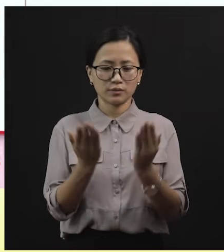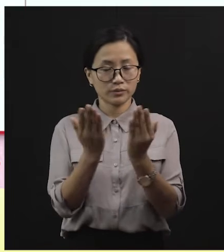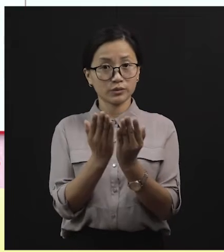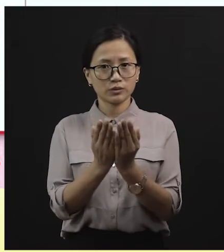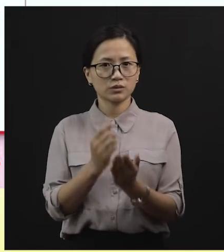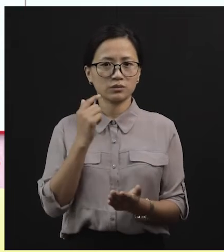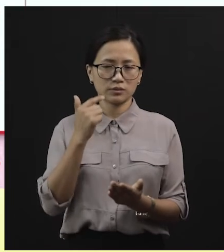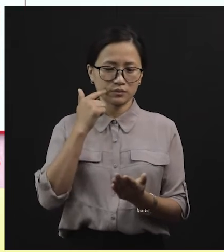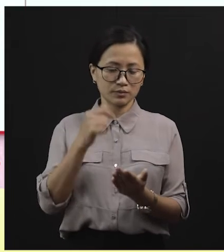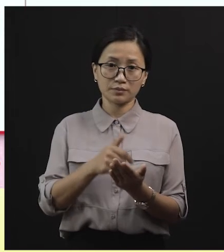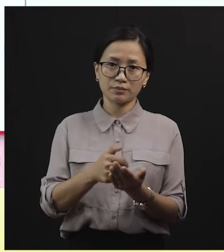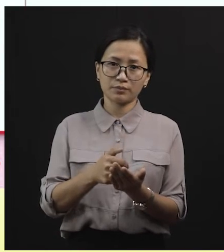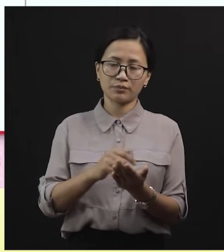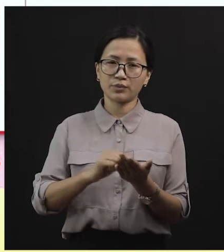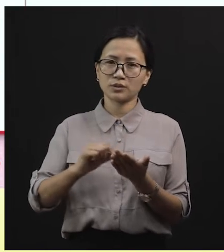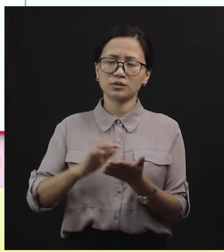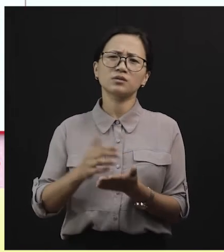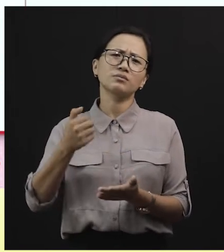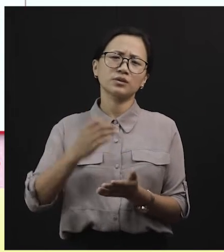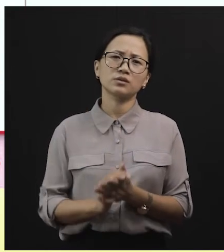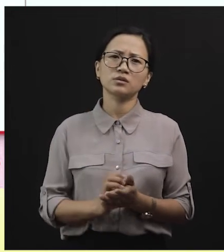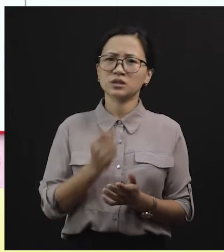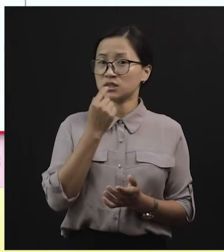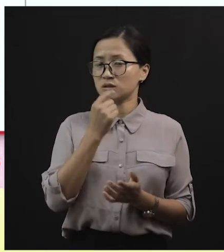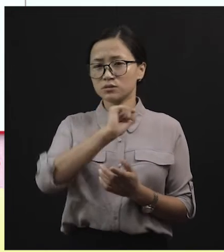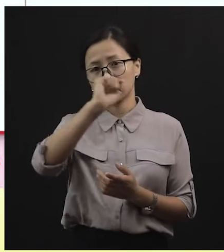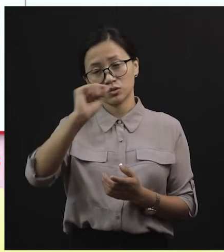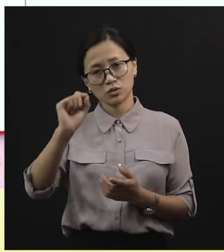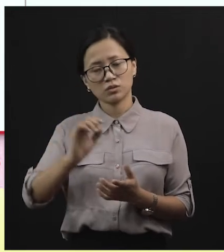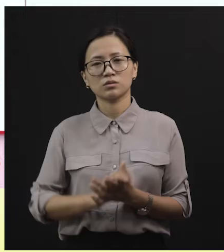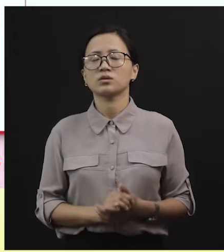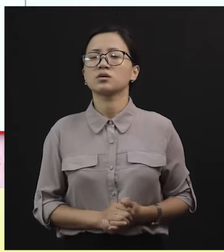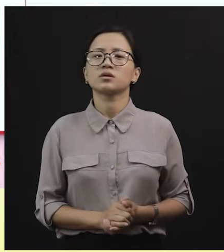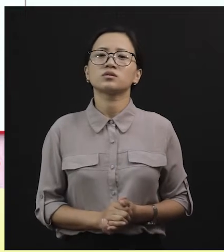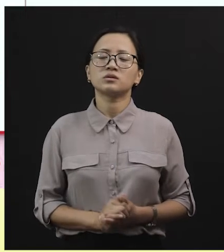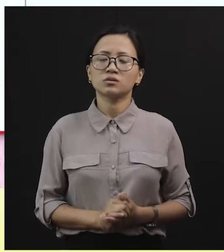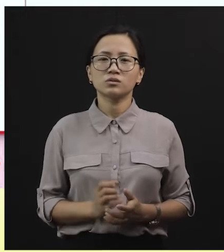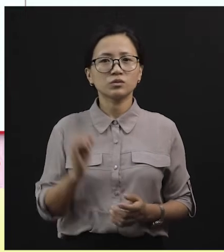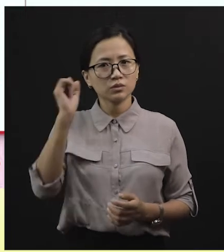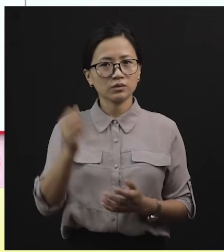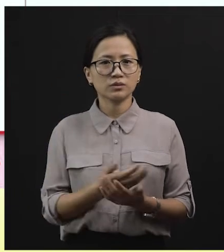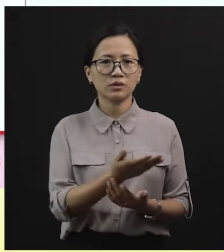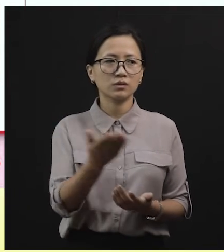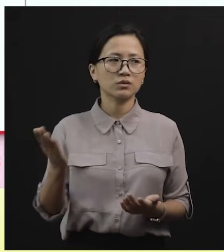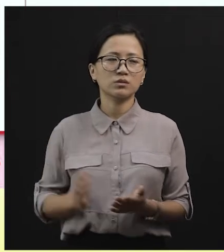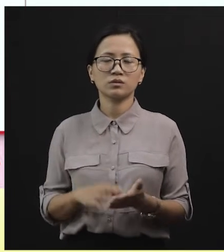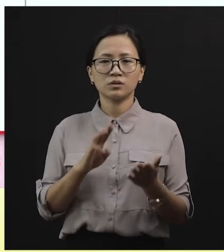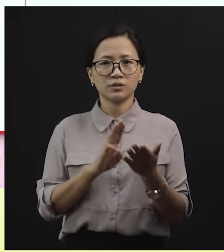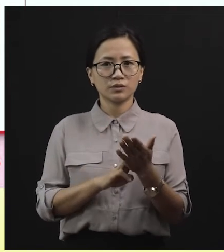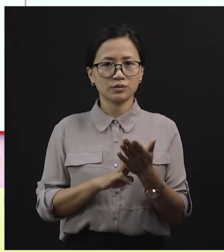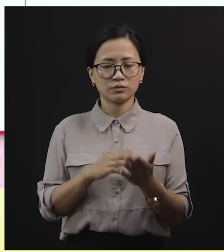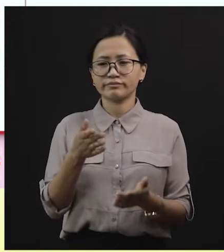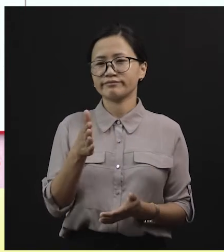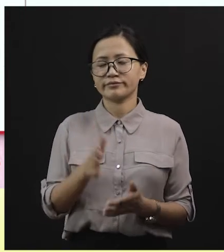blackboard, the chalk. What are they called? They are called non-living things, okay? So